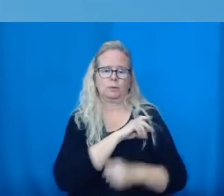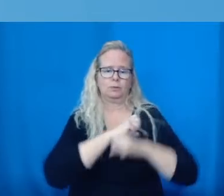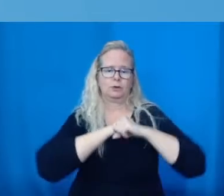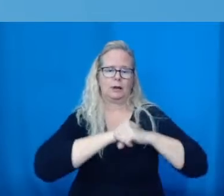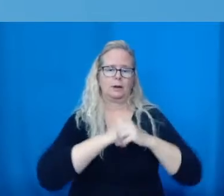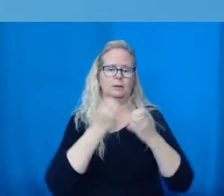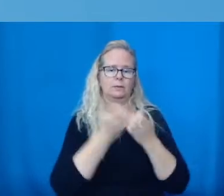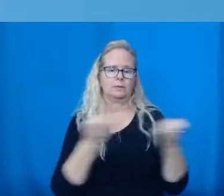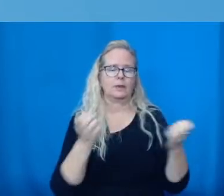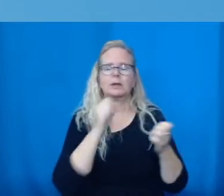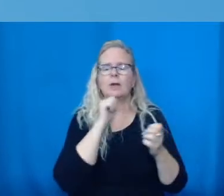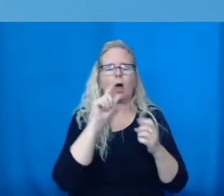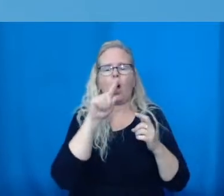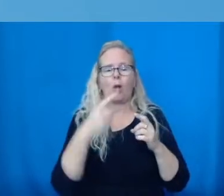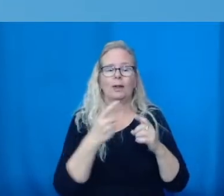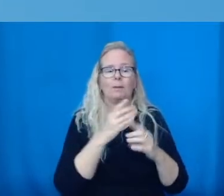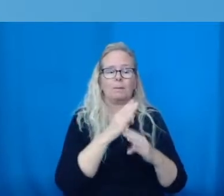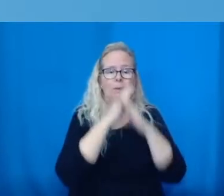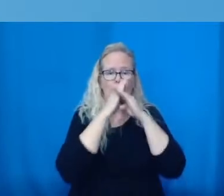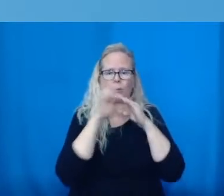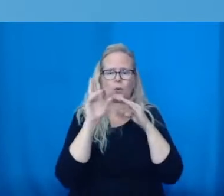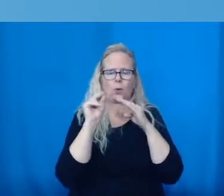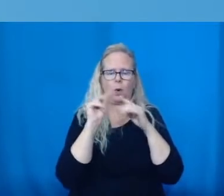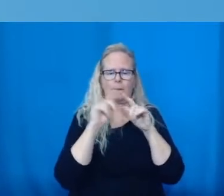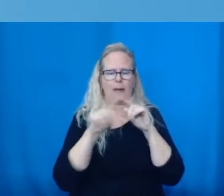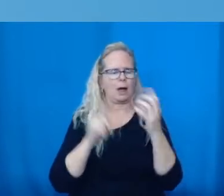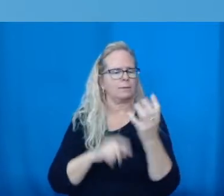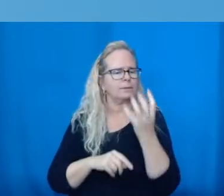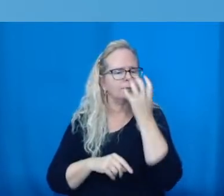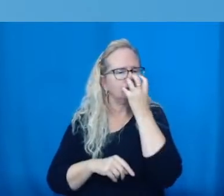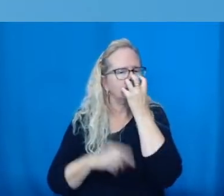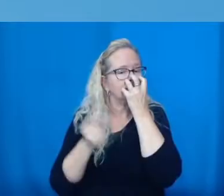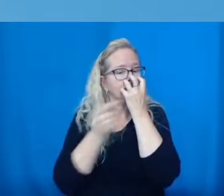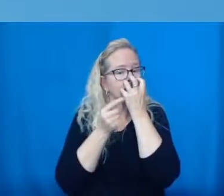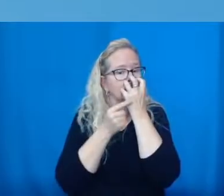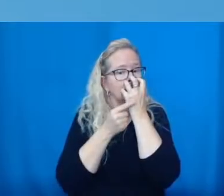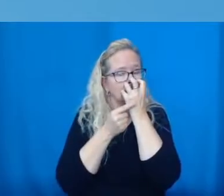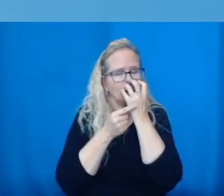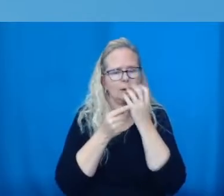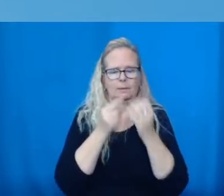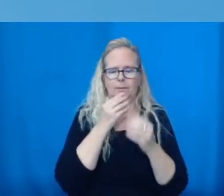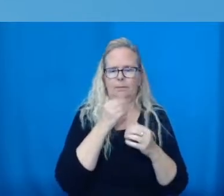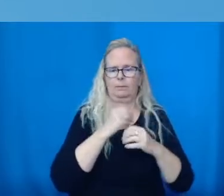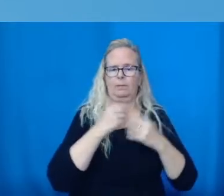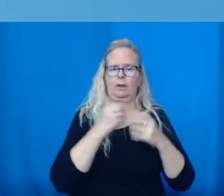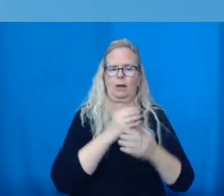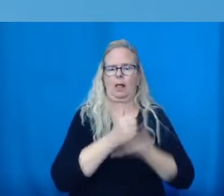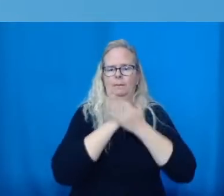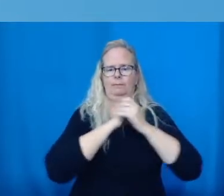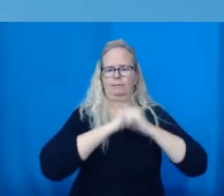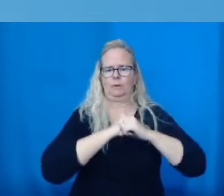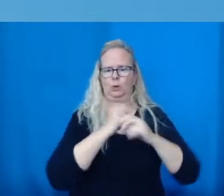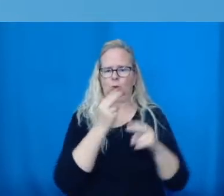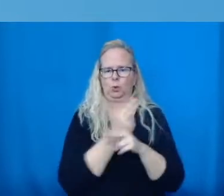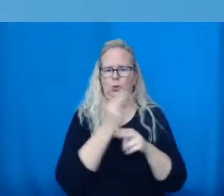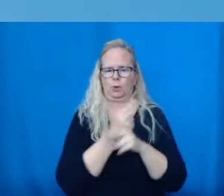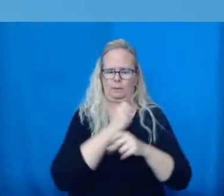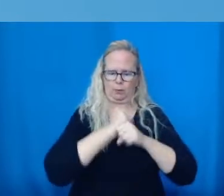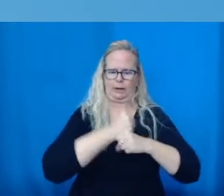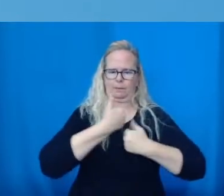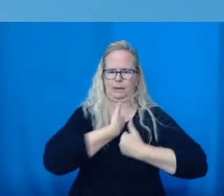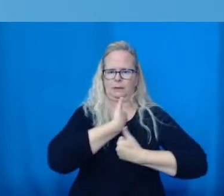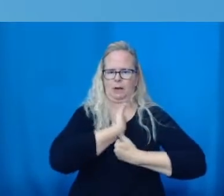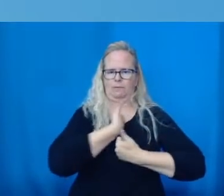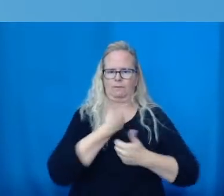recent research has shown that not only will they protect the wearer really well with a good face fit,